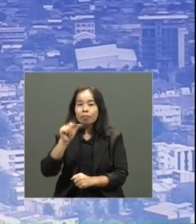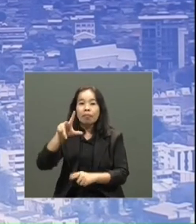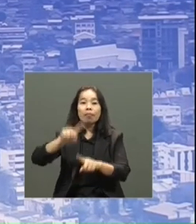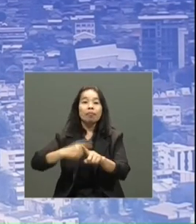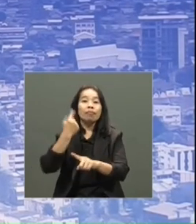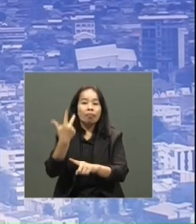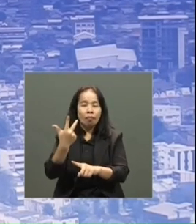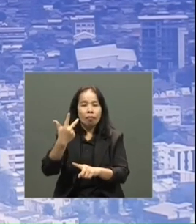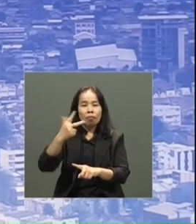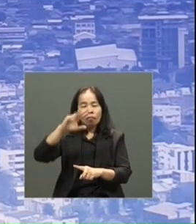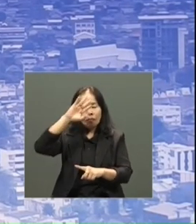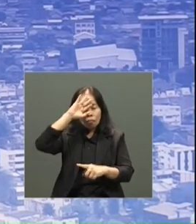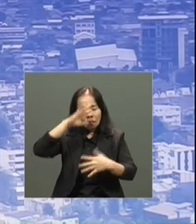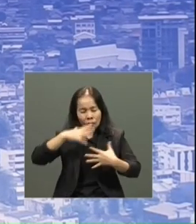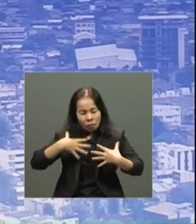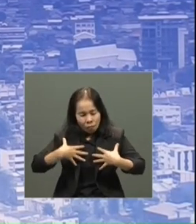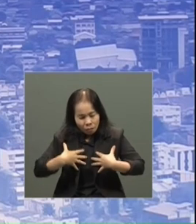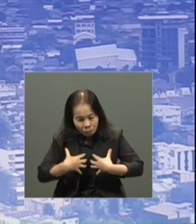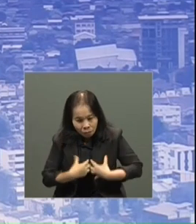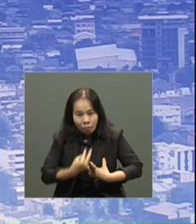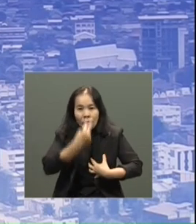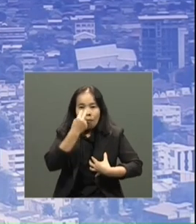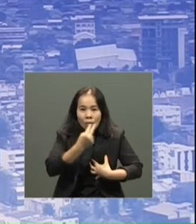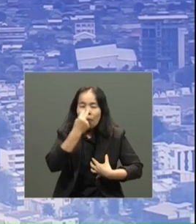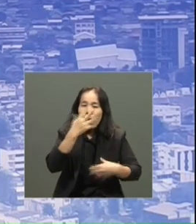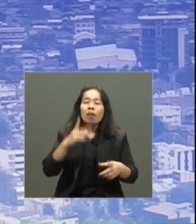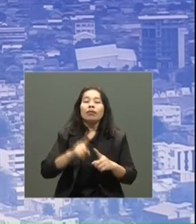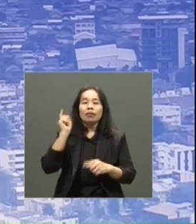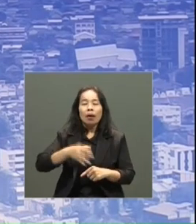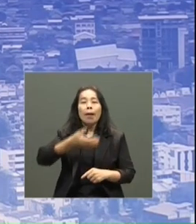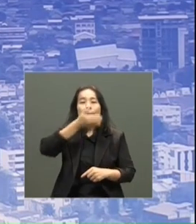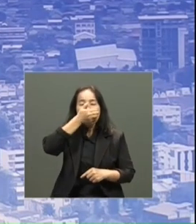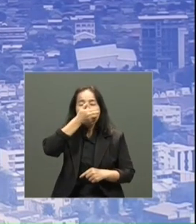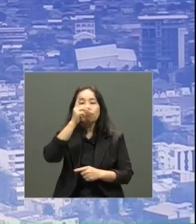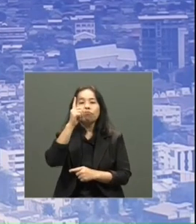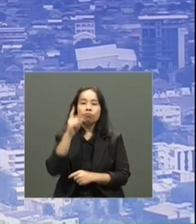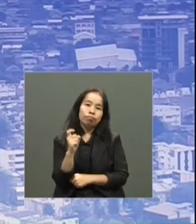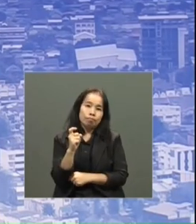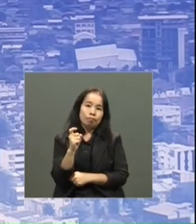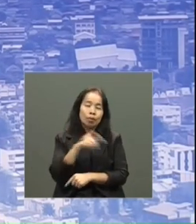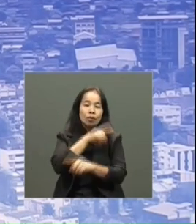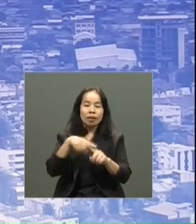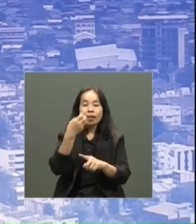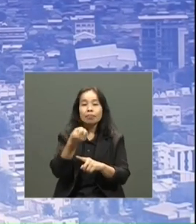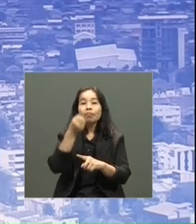then found to be tested positive, then it was a bit too late for people to react.